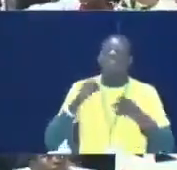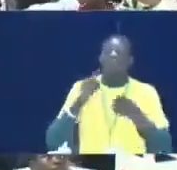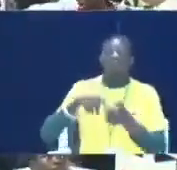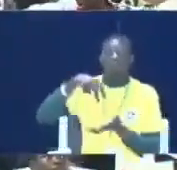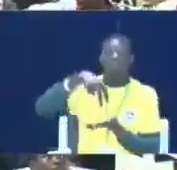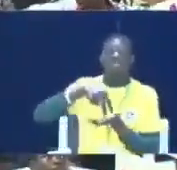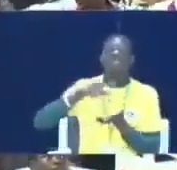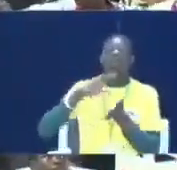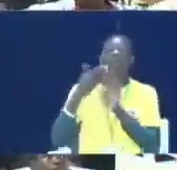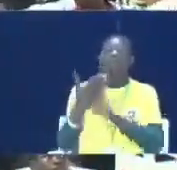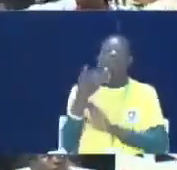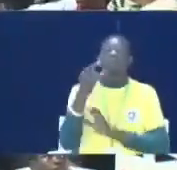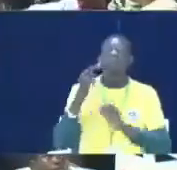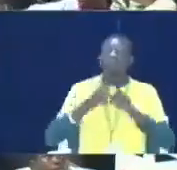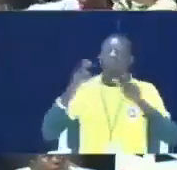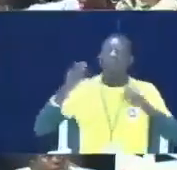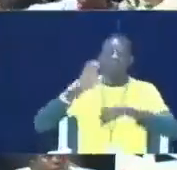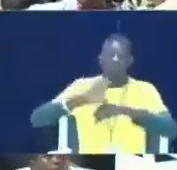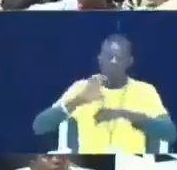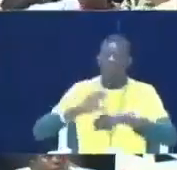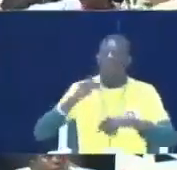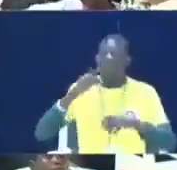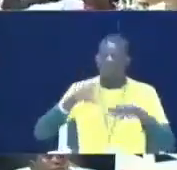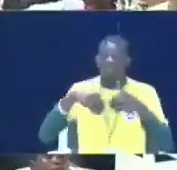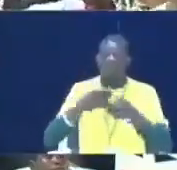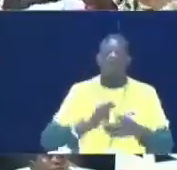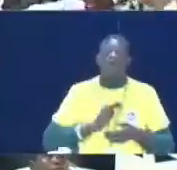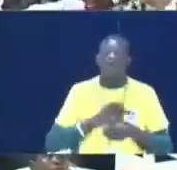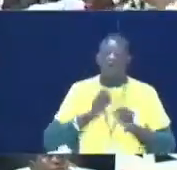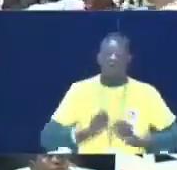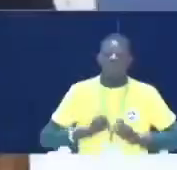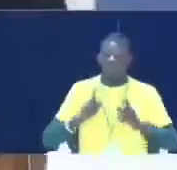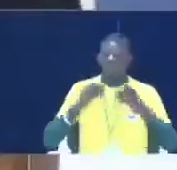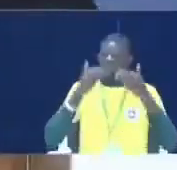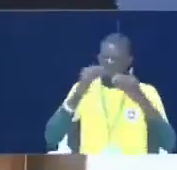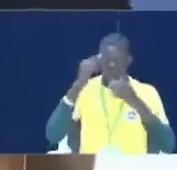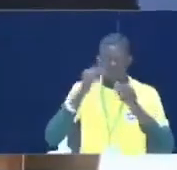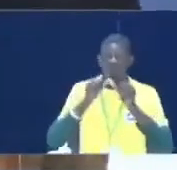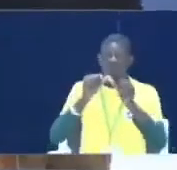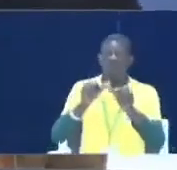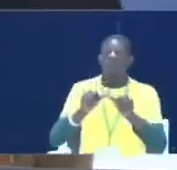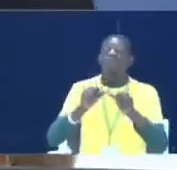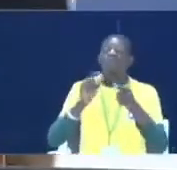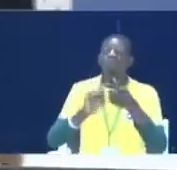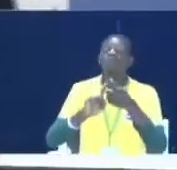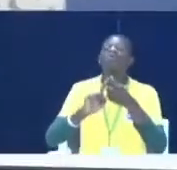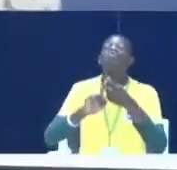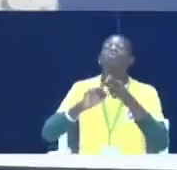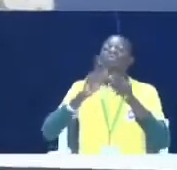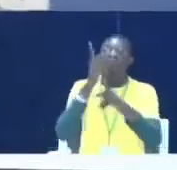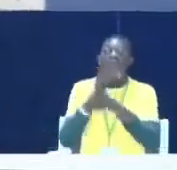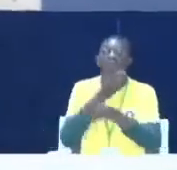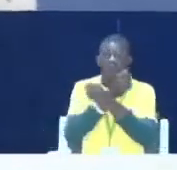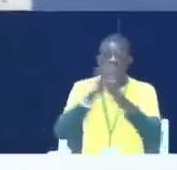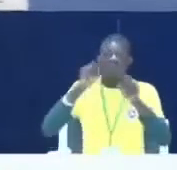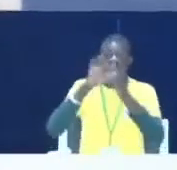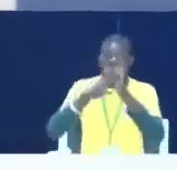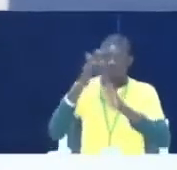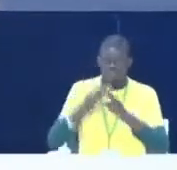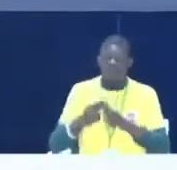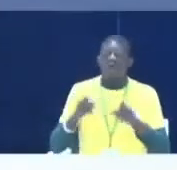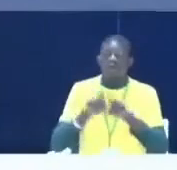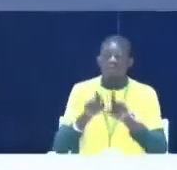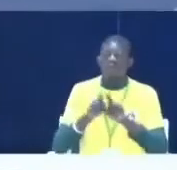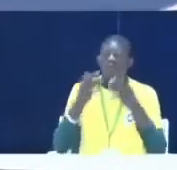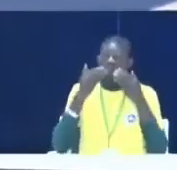stand before this great congregation, for giving us the privilege. I say, God, we continue to keep them in the name of Jesus. I also want to thank